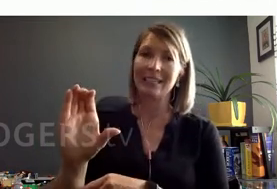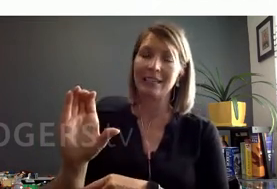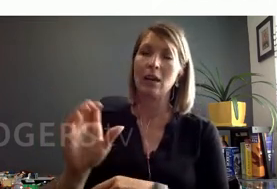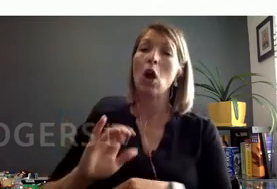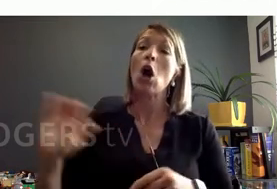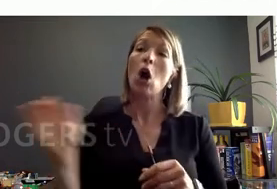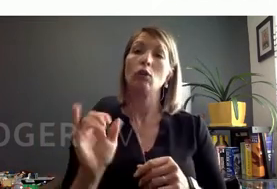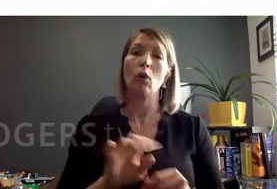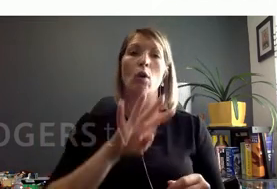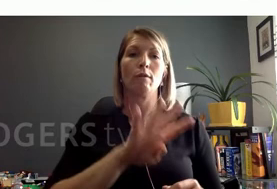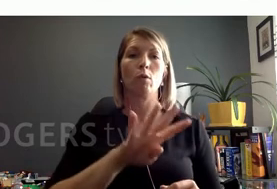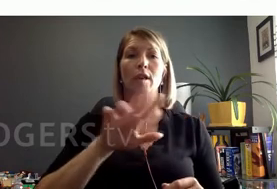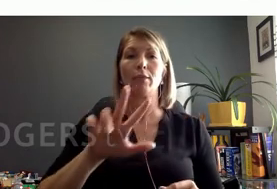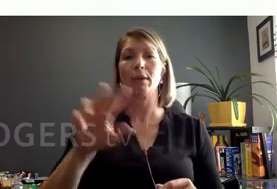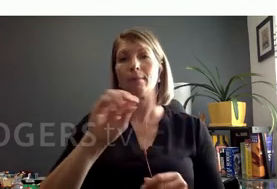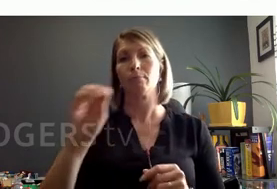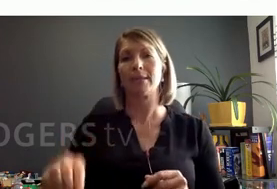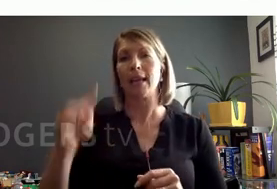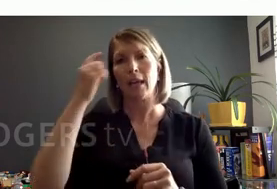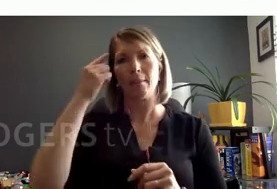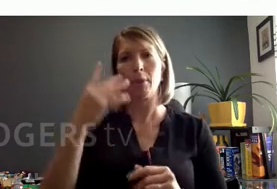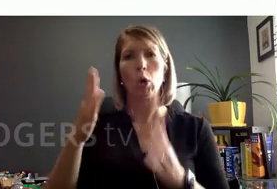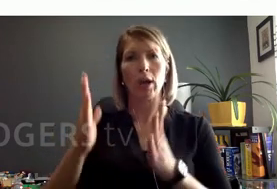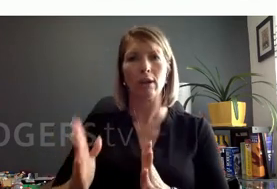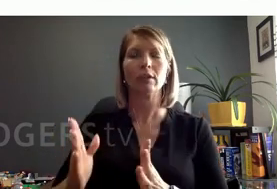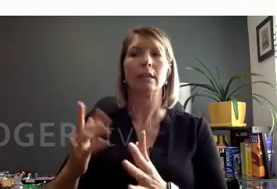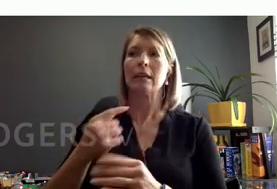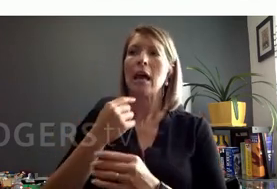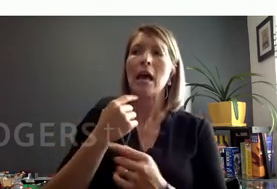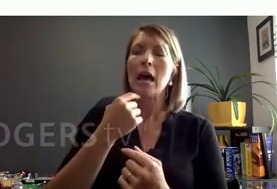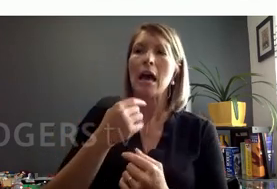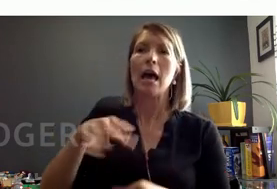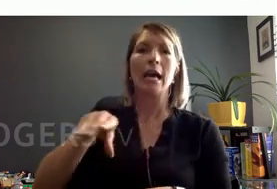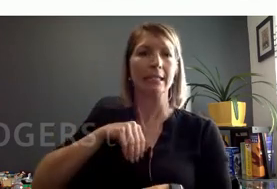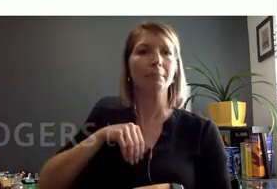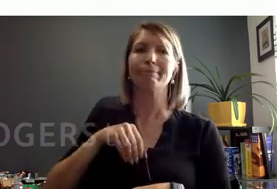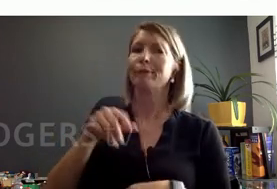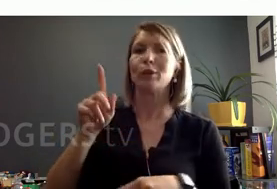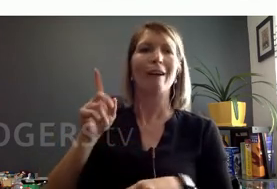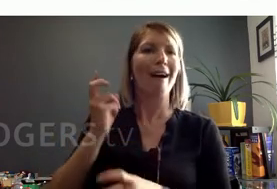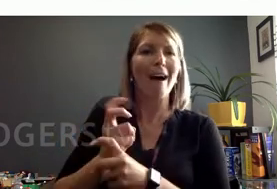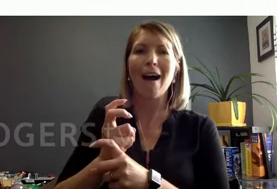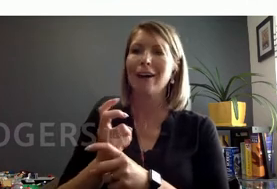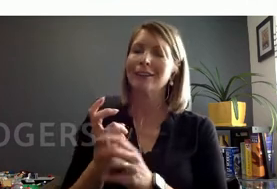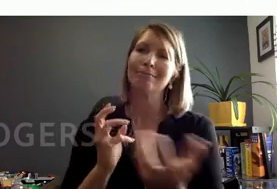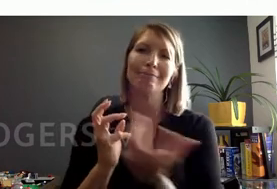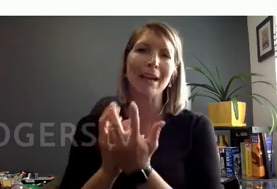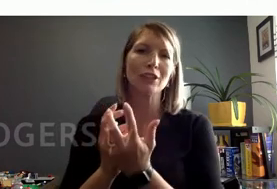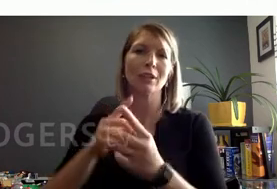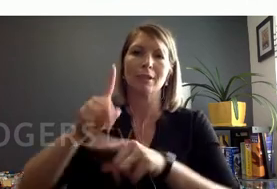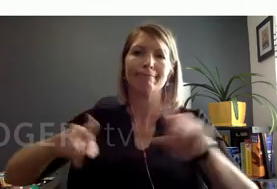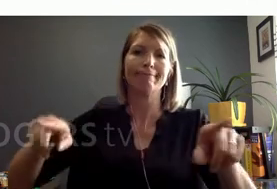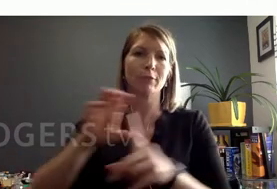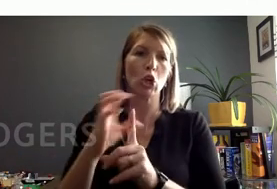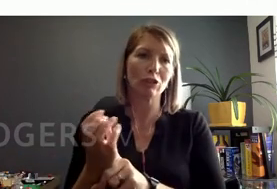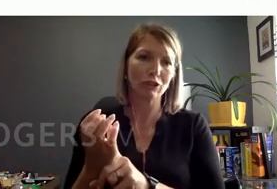province reported hiring difficulties. And many of them tend to newcomers,